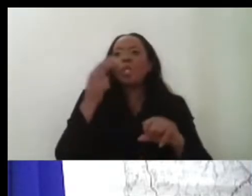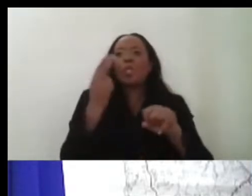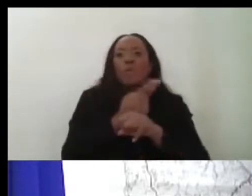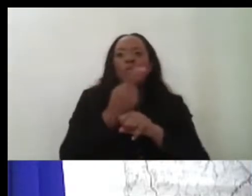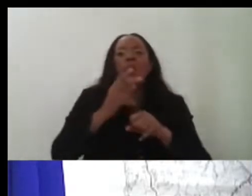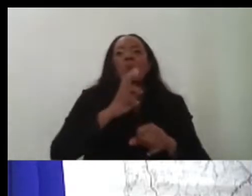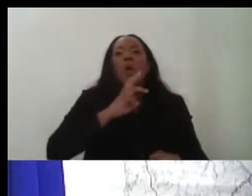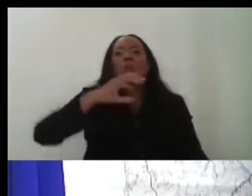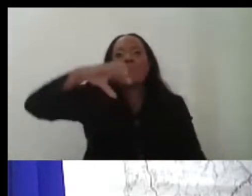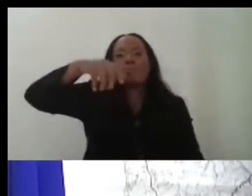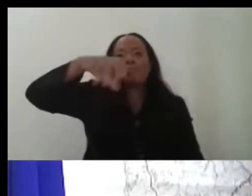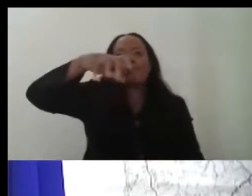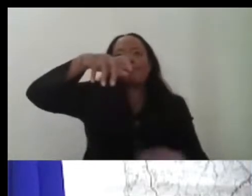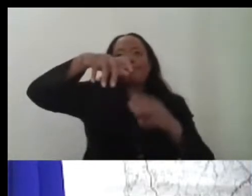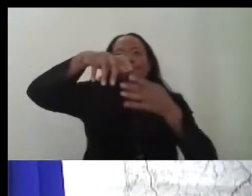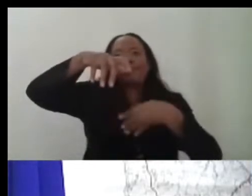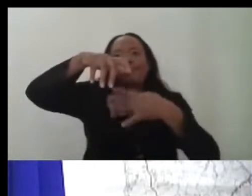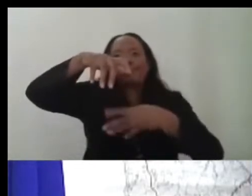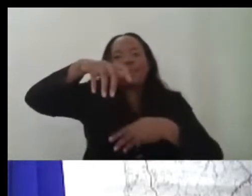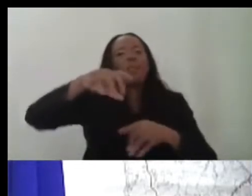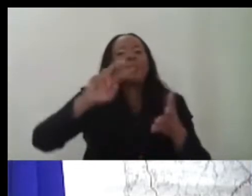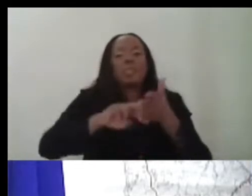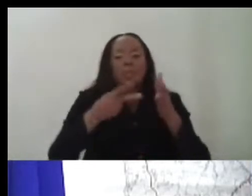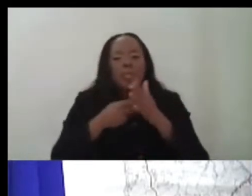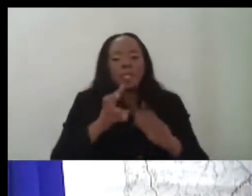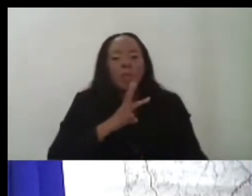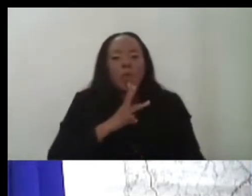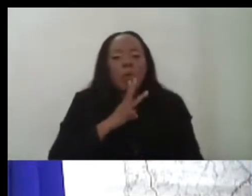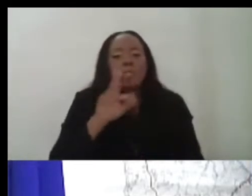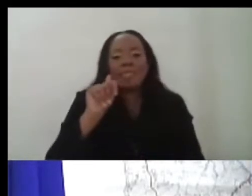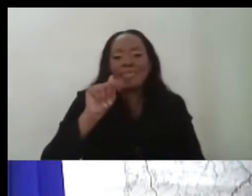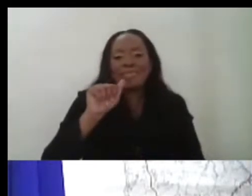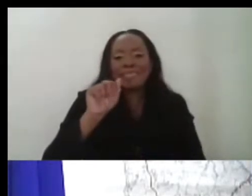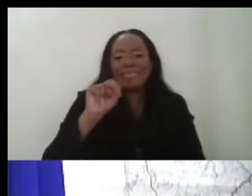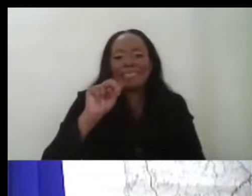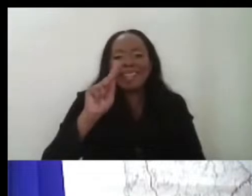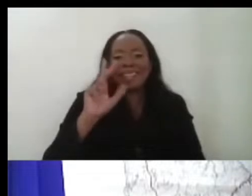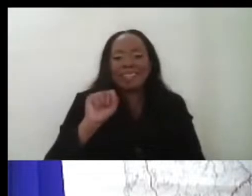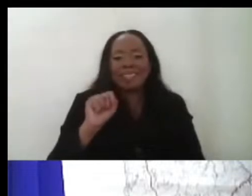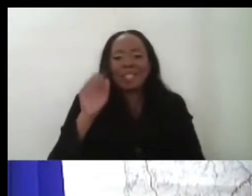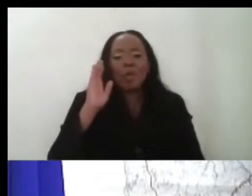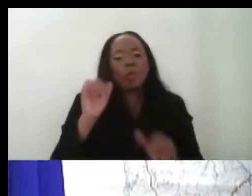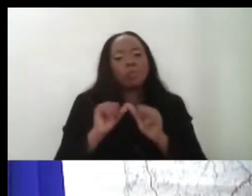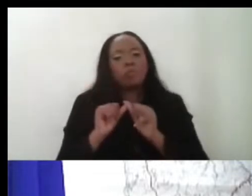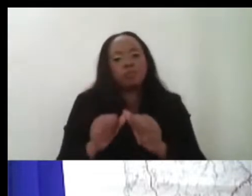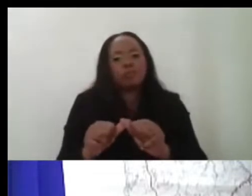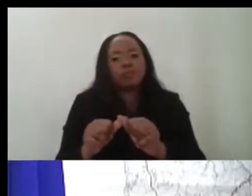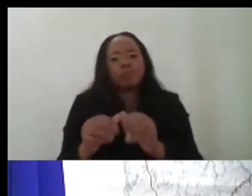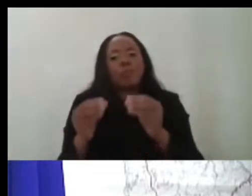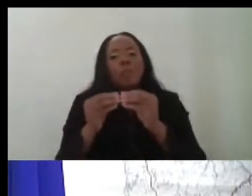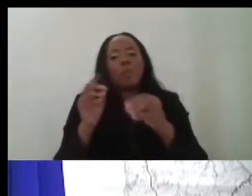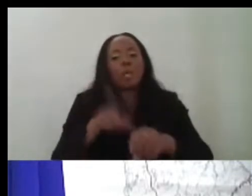So the water in tanks will last longer, and there's provision to have them refilled as soon as the all clear is given.